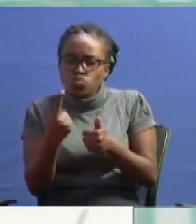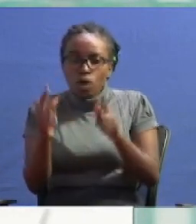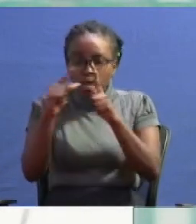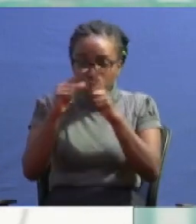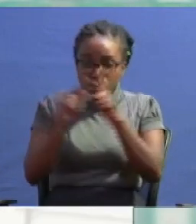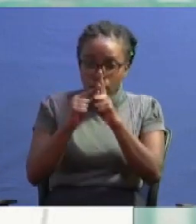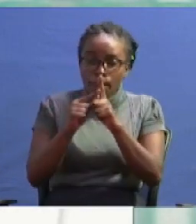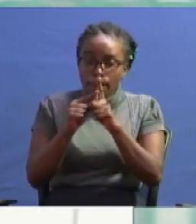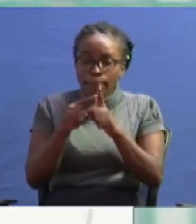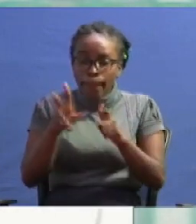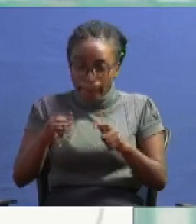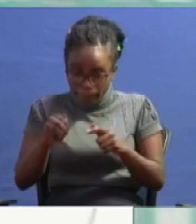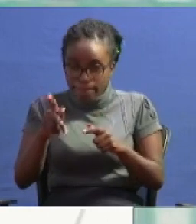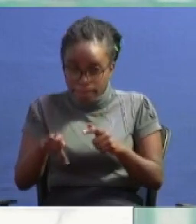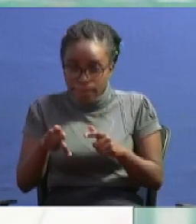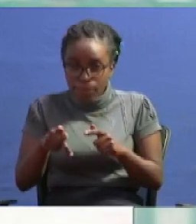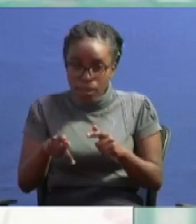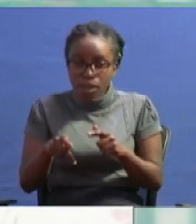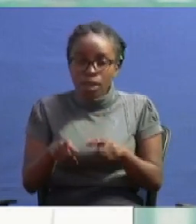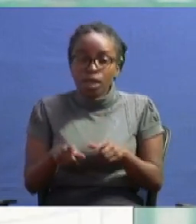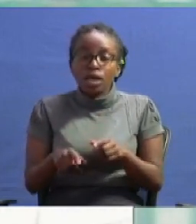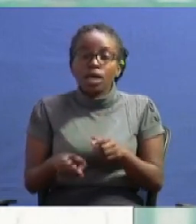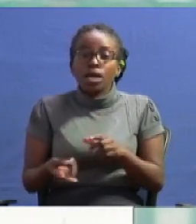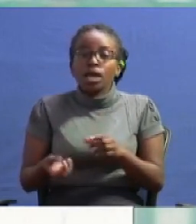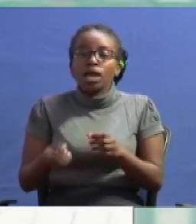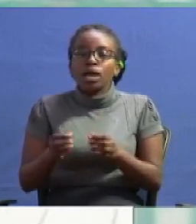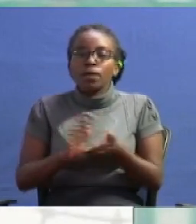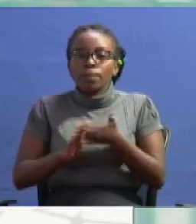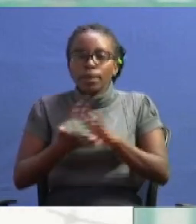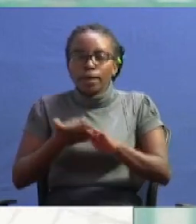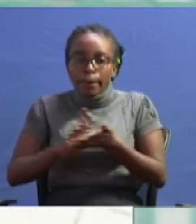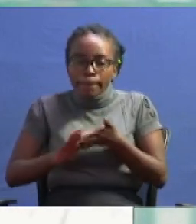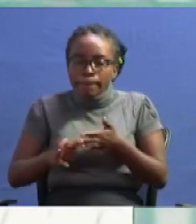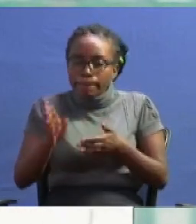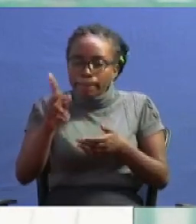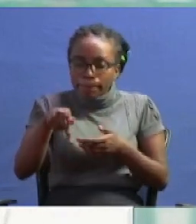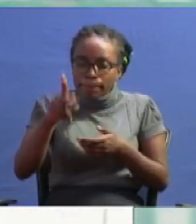who has become a deputy president, that is somebody we cannot assume in any sort of,